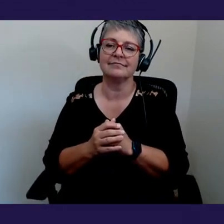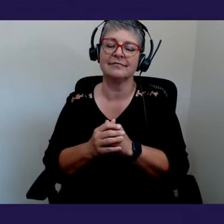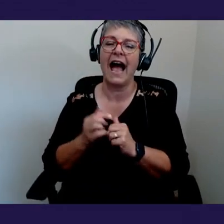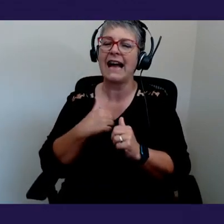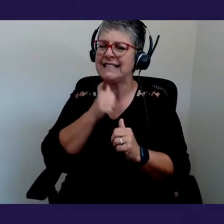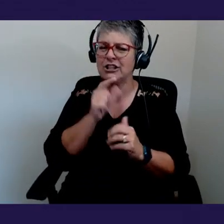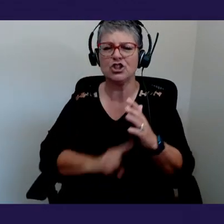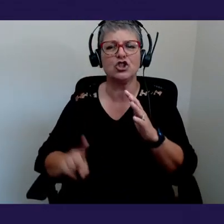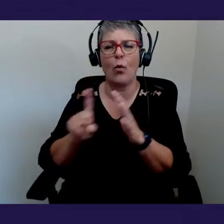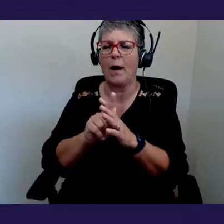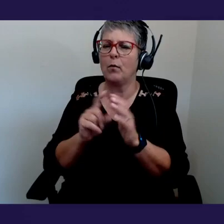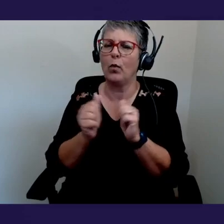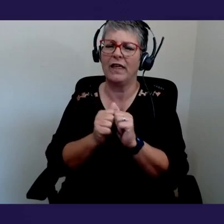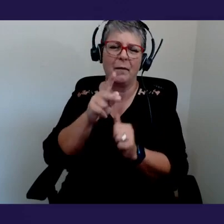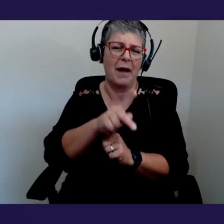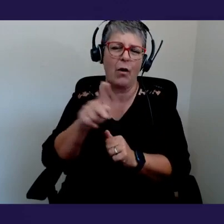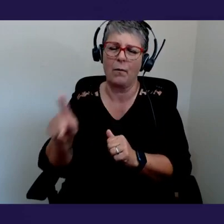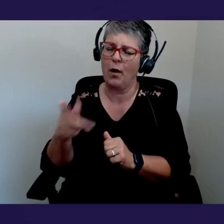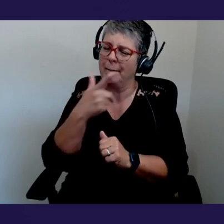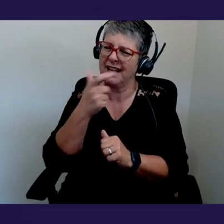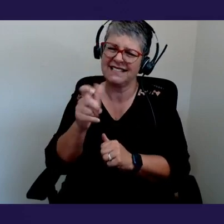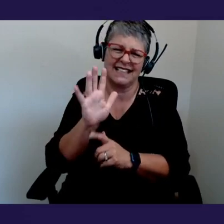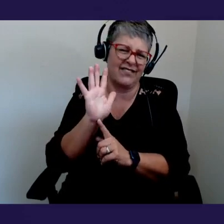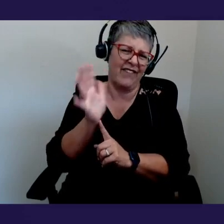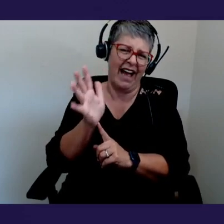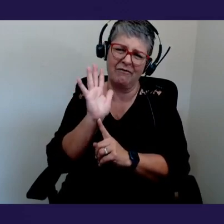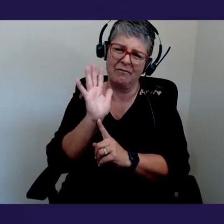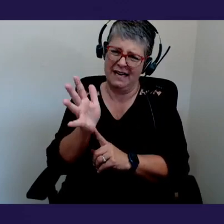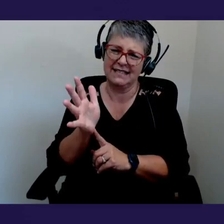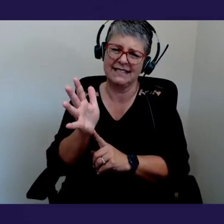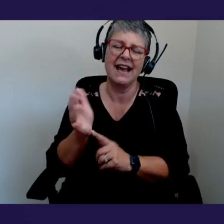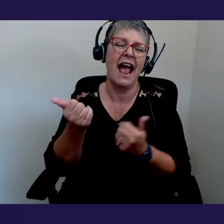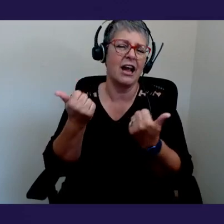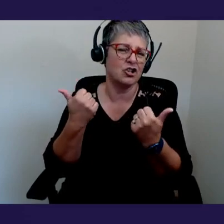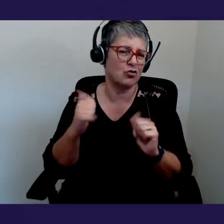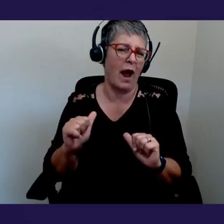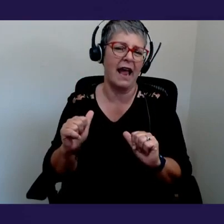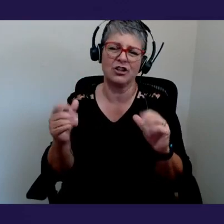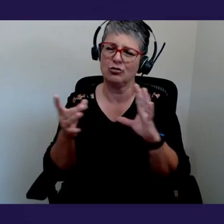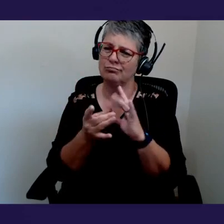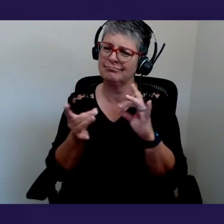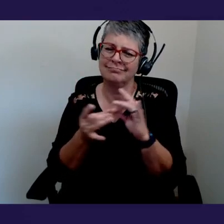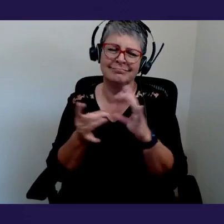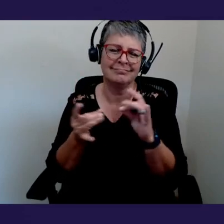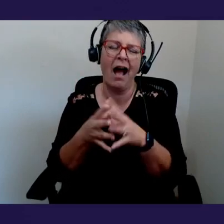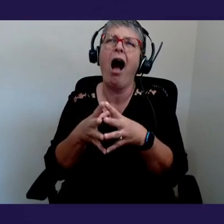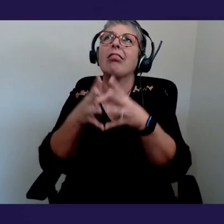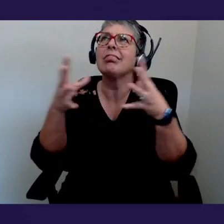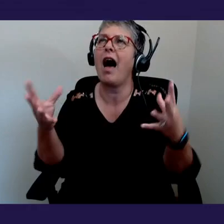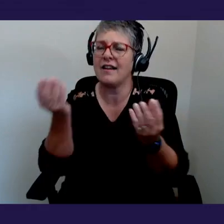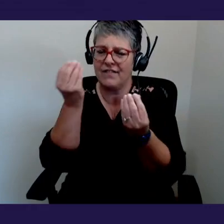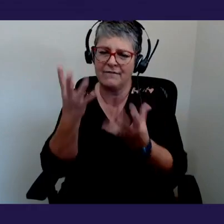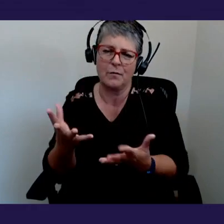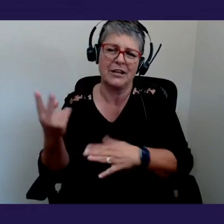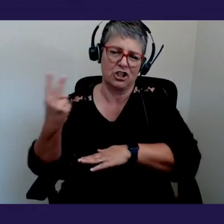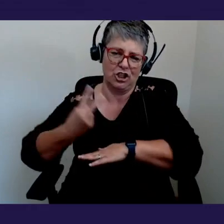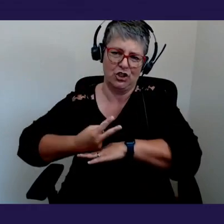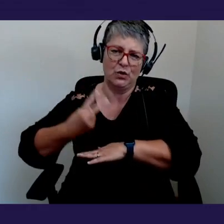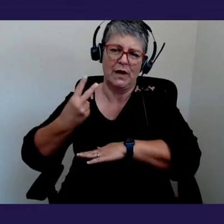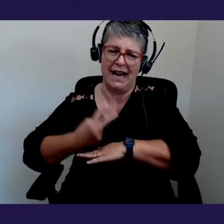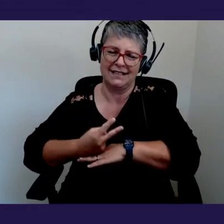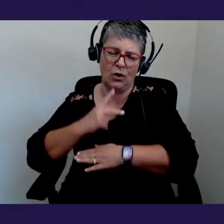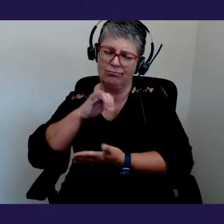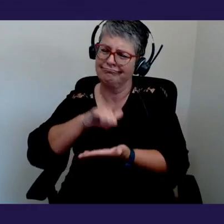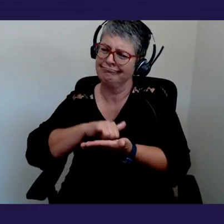was, it's 5 minutes, and we're trying to cover a lot in these 2 days. So it would be impossible for me to go into the layers